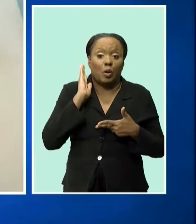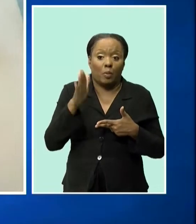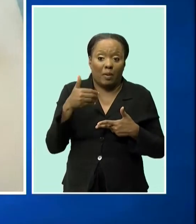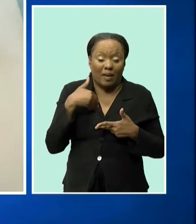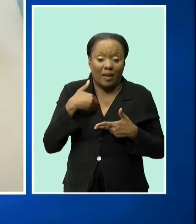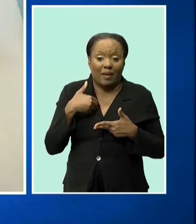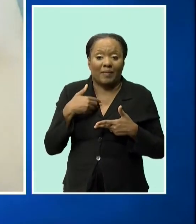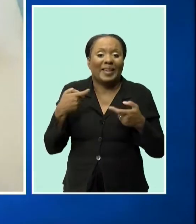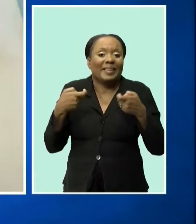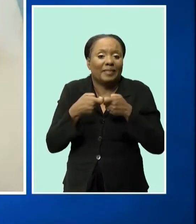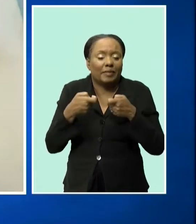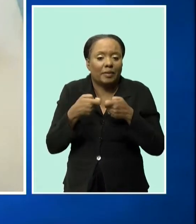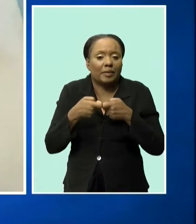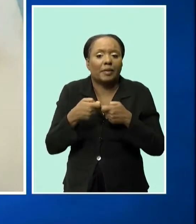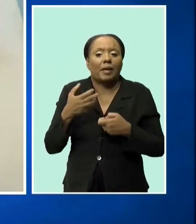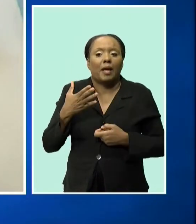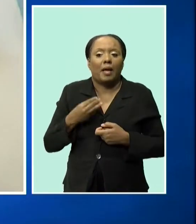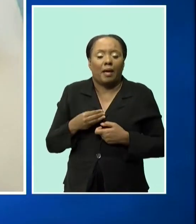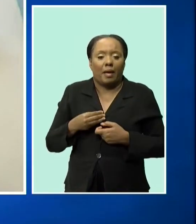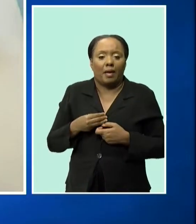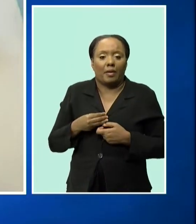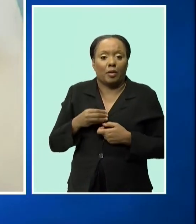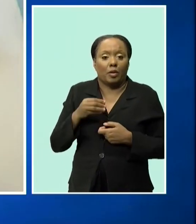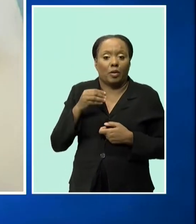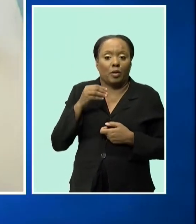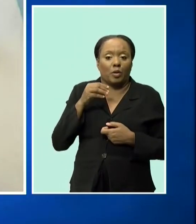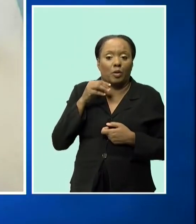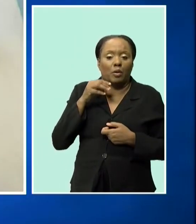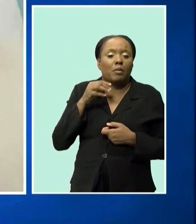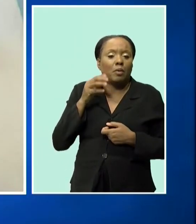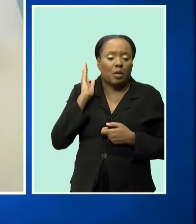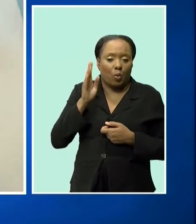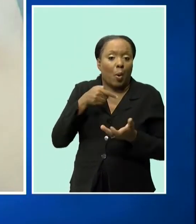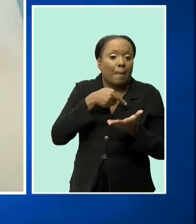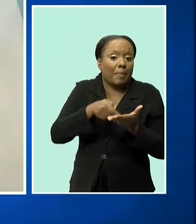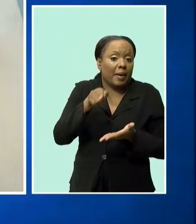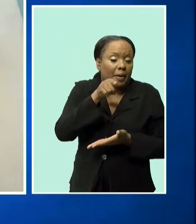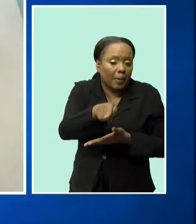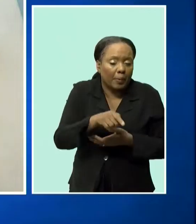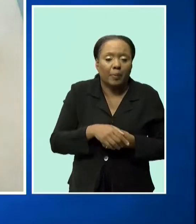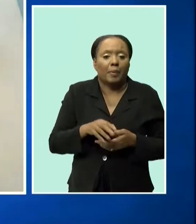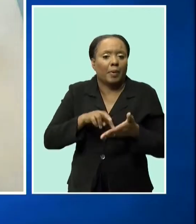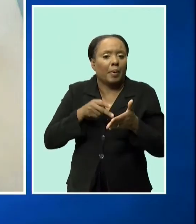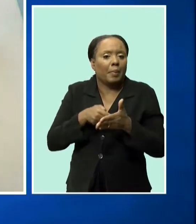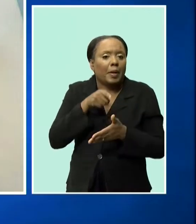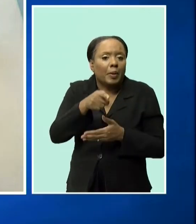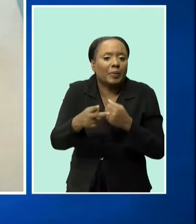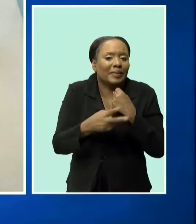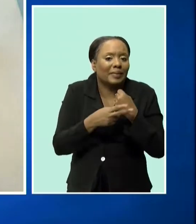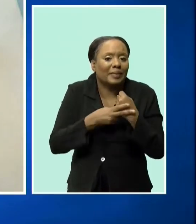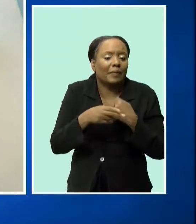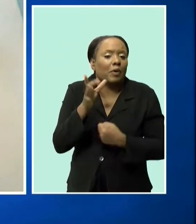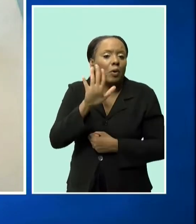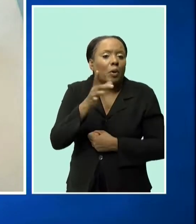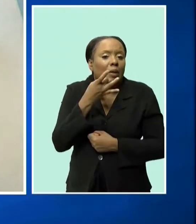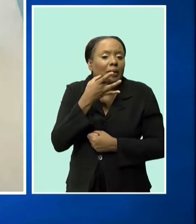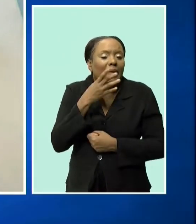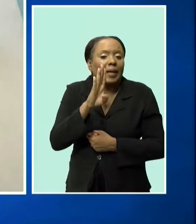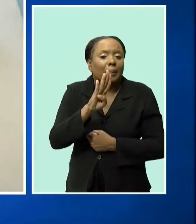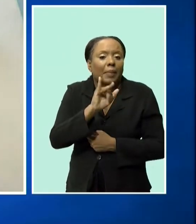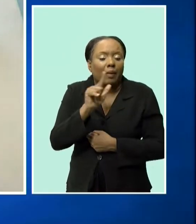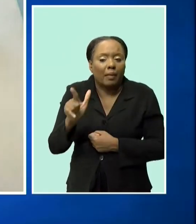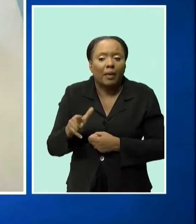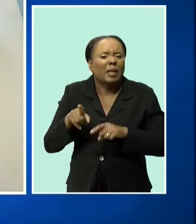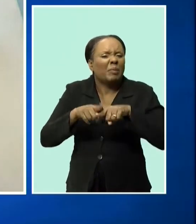paid for. And this is where householders will be able to save on their light bills. And depending on the size of their